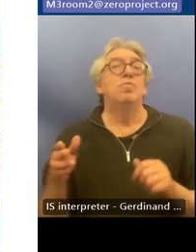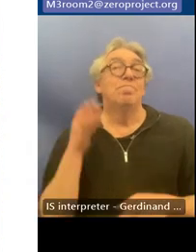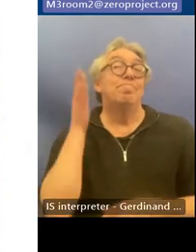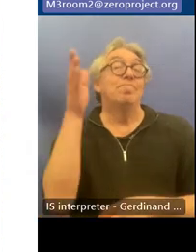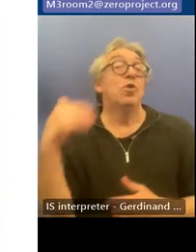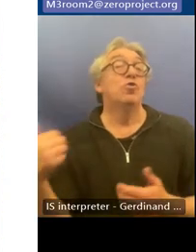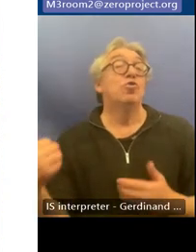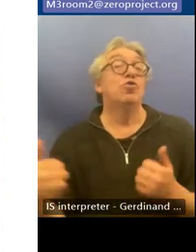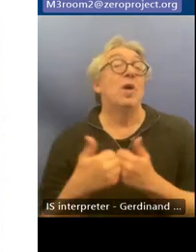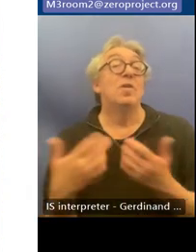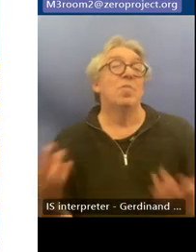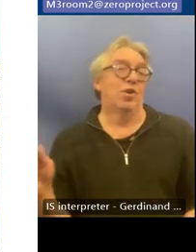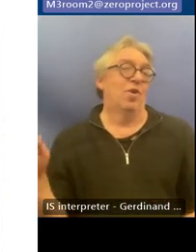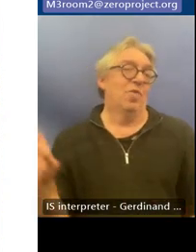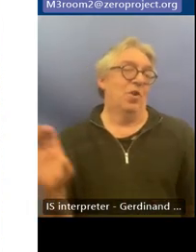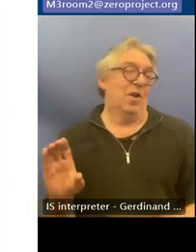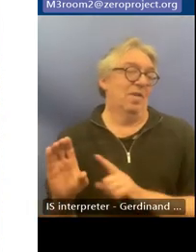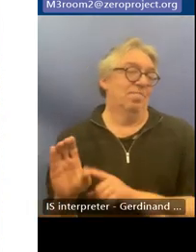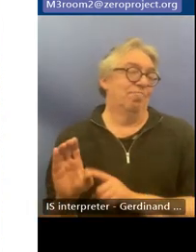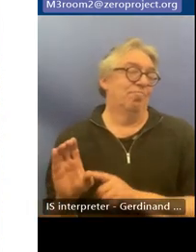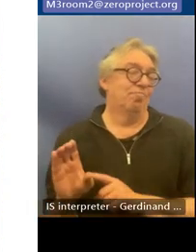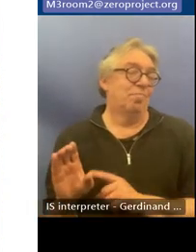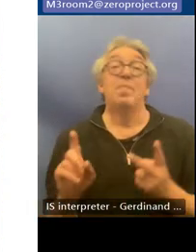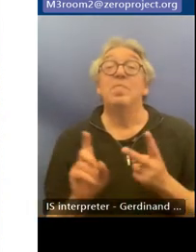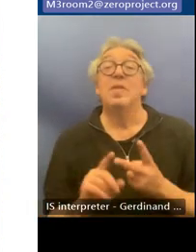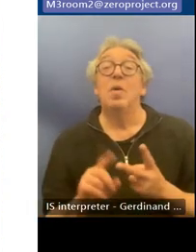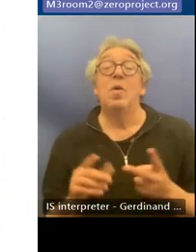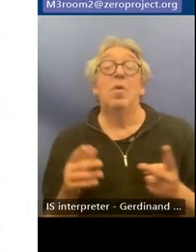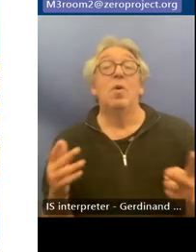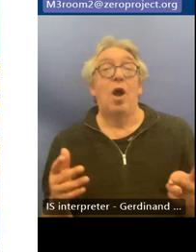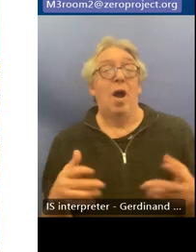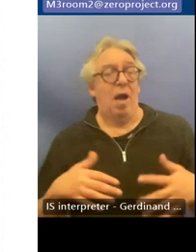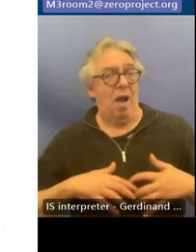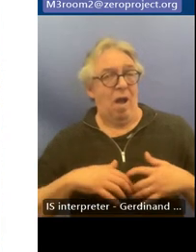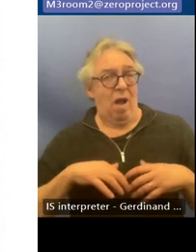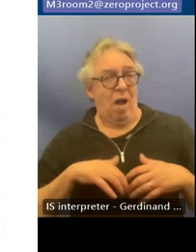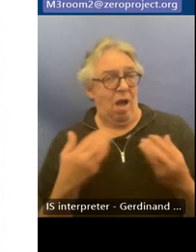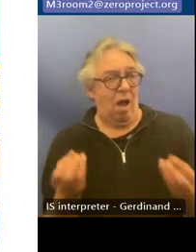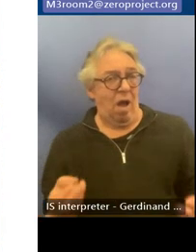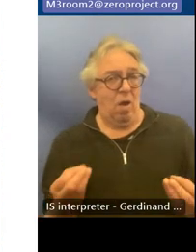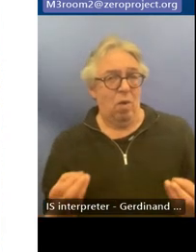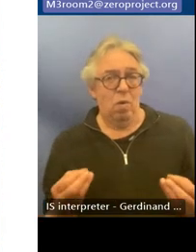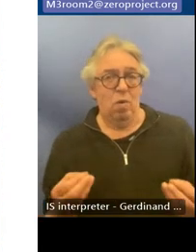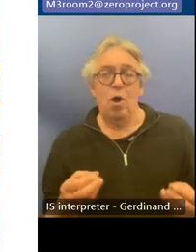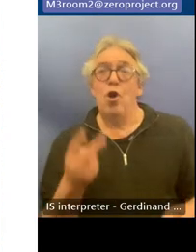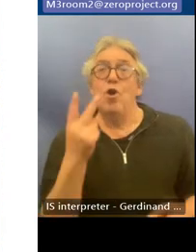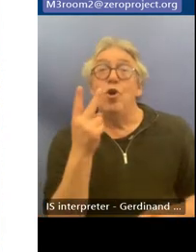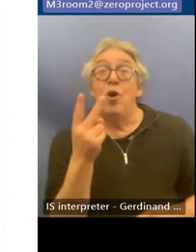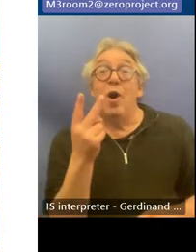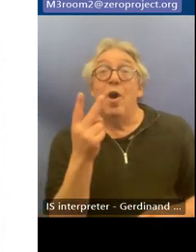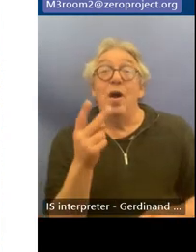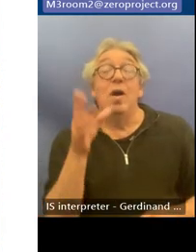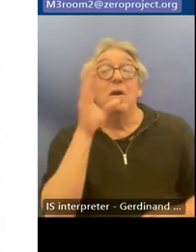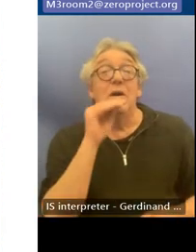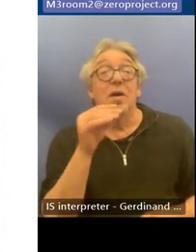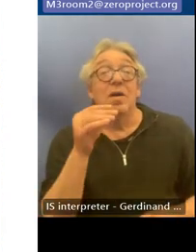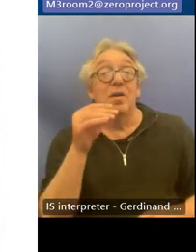funding. And the second challenge is how to implement activities with 23 different Mayan languages and